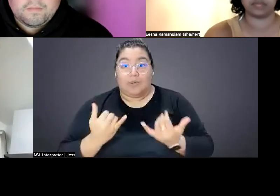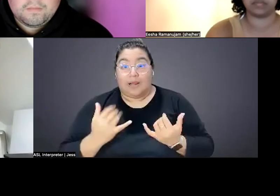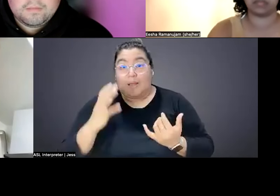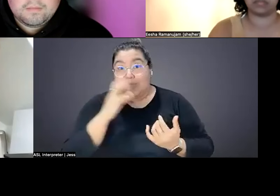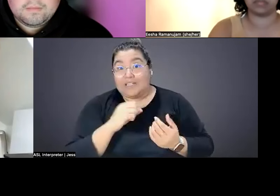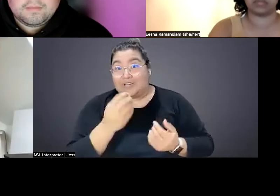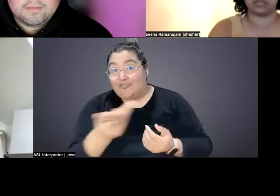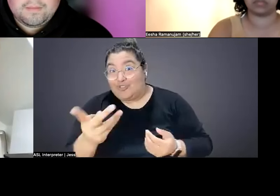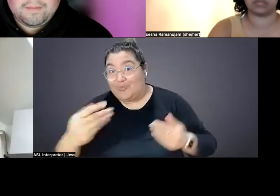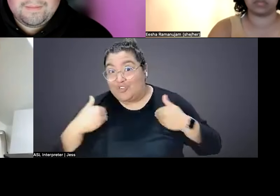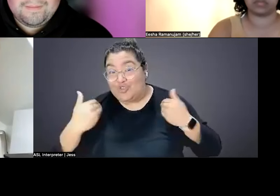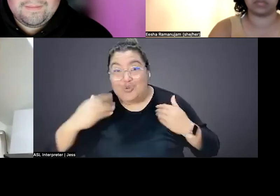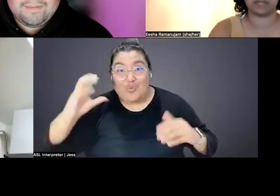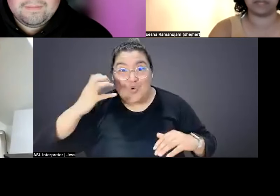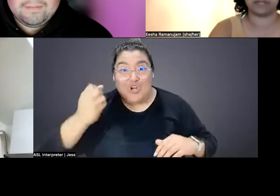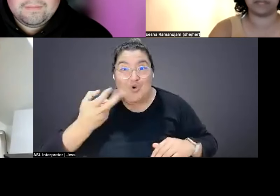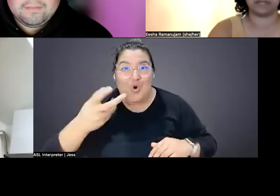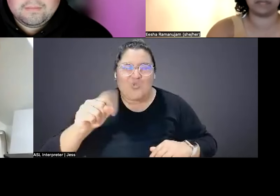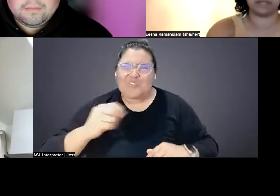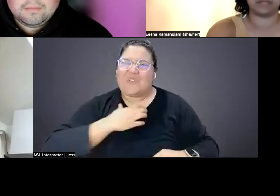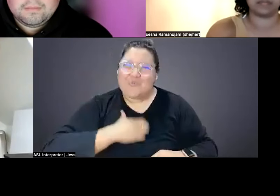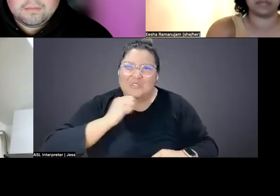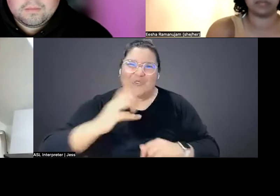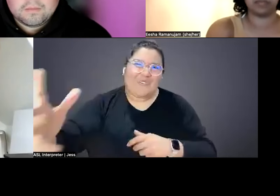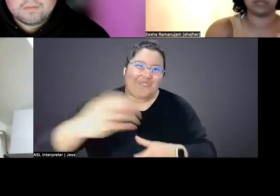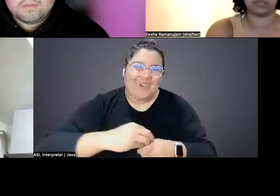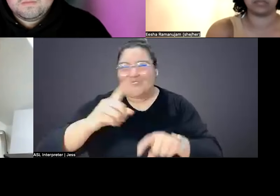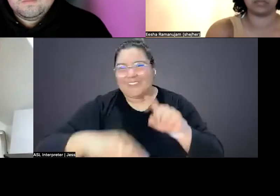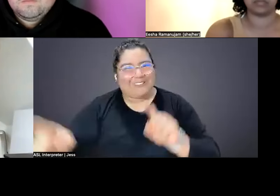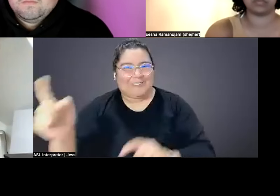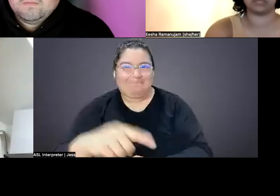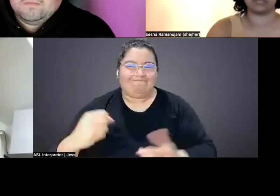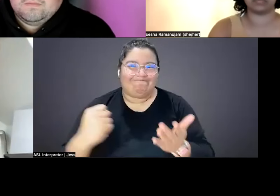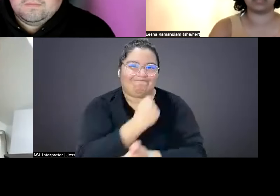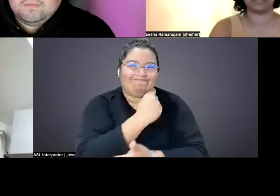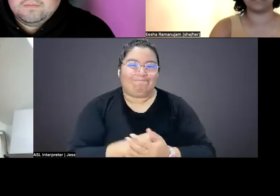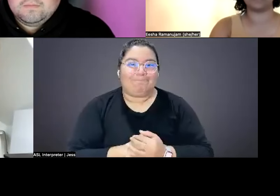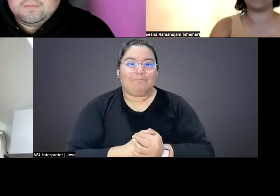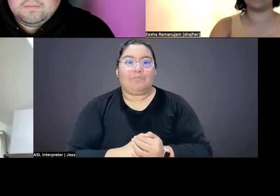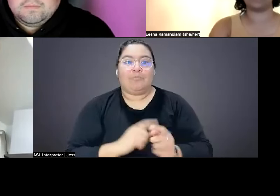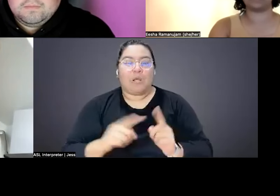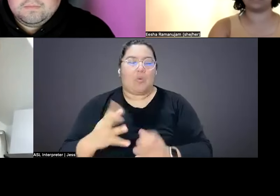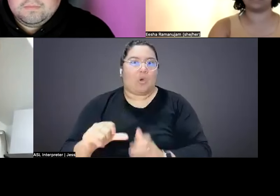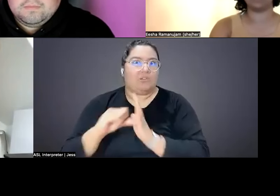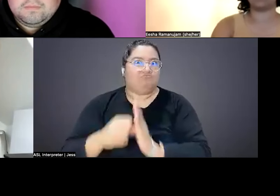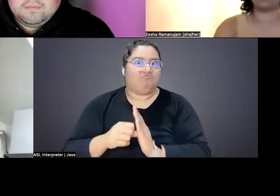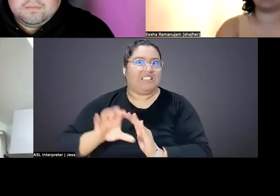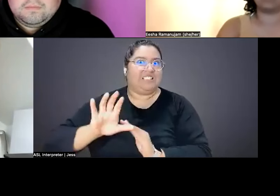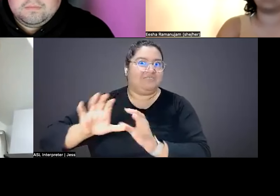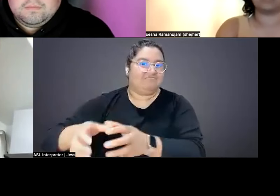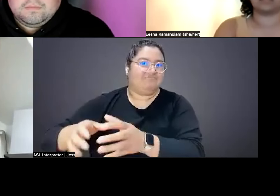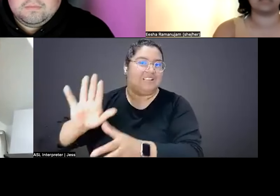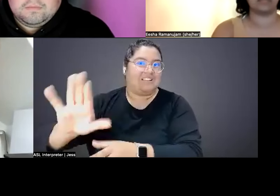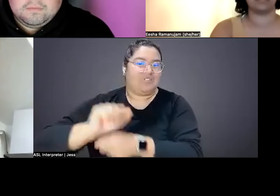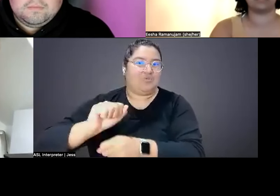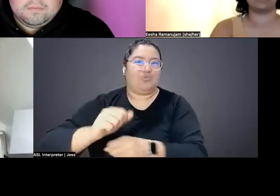radio hosts who I wish could be part of the conversation today, but couldn't make it. I definitely want to highlight them and their work. Generation